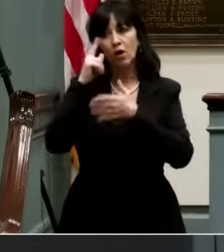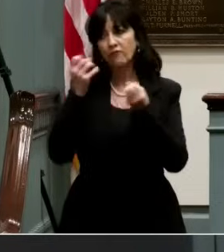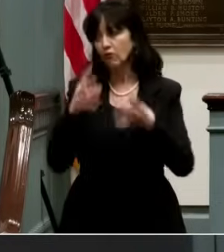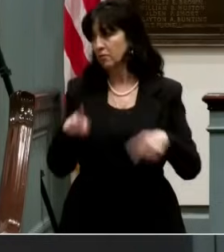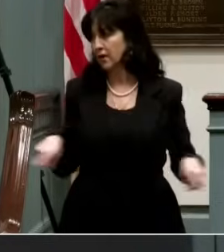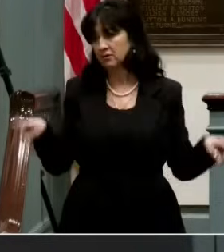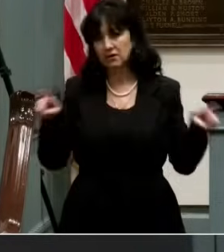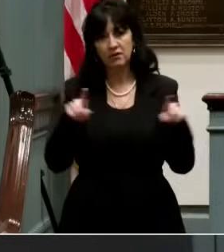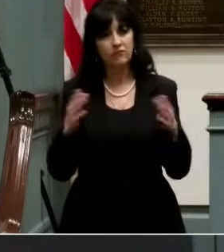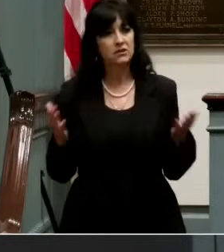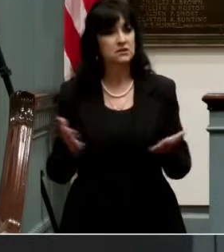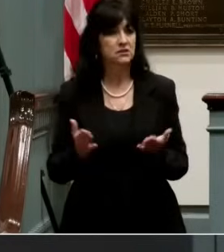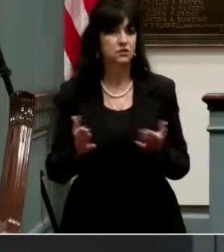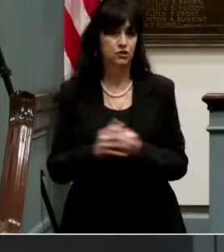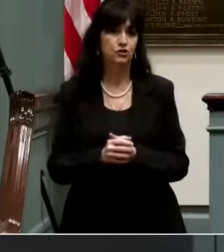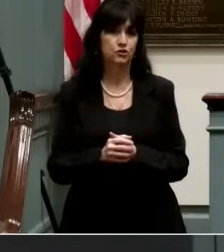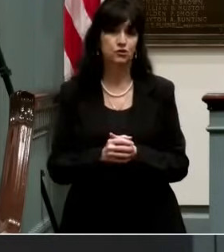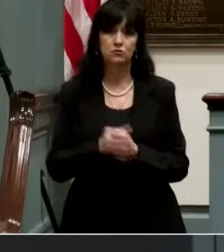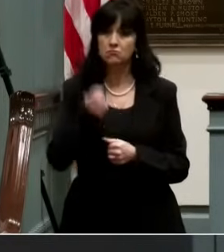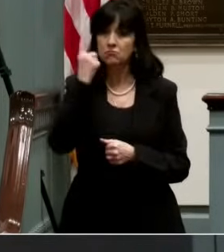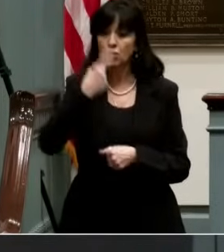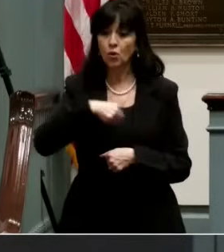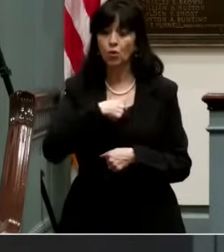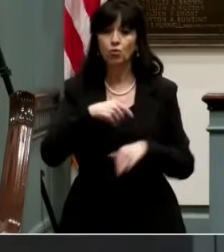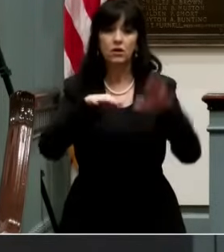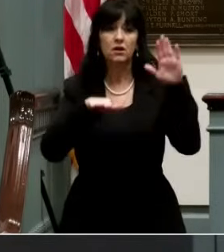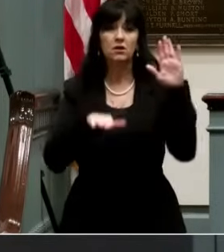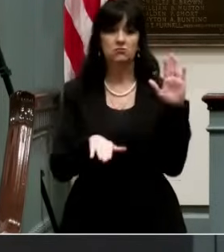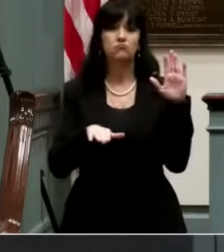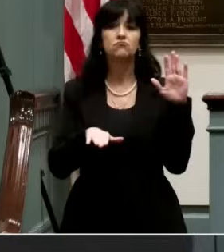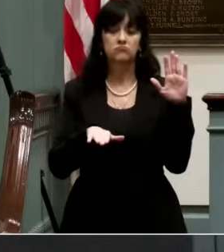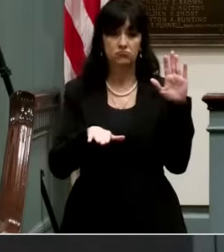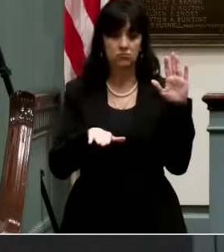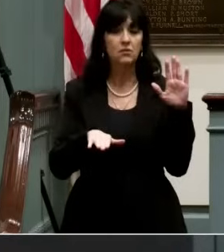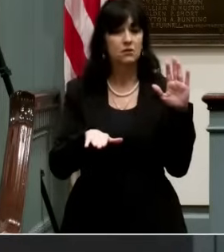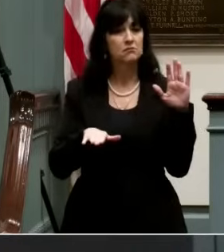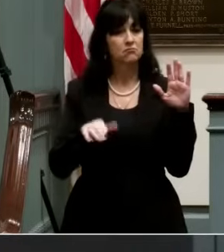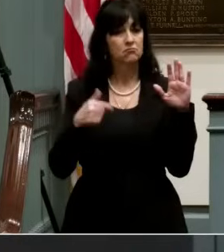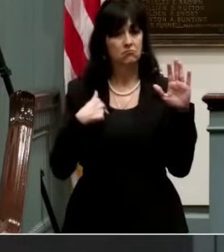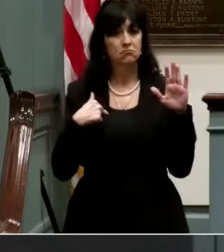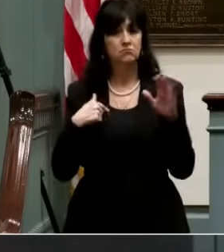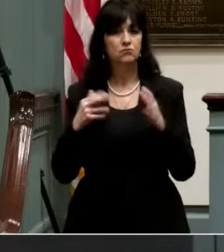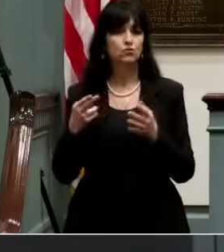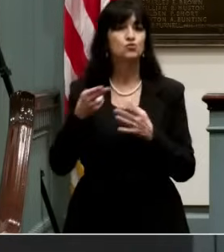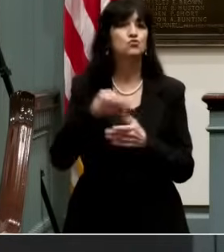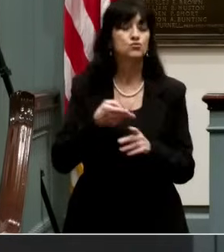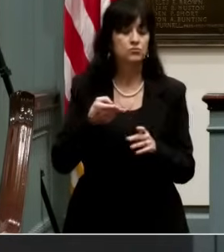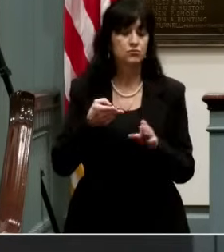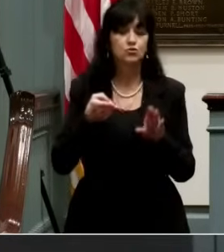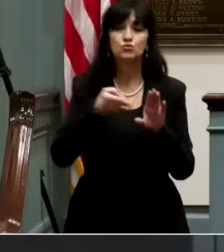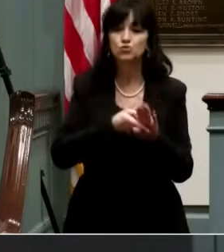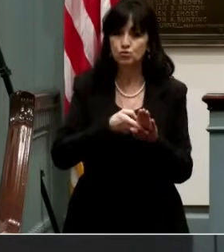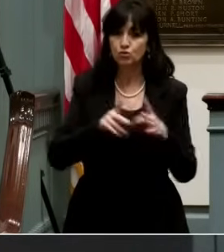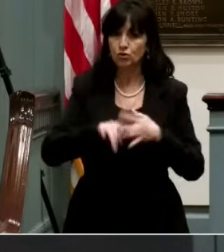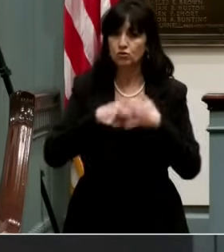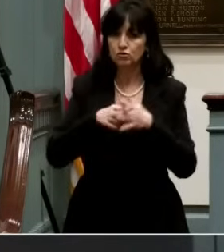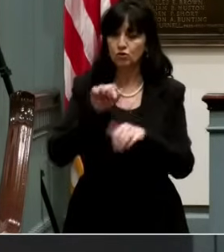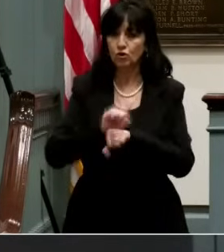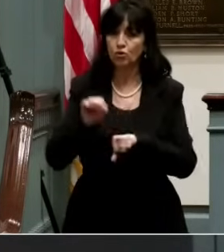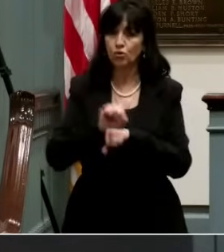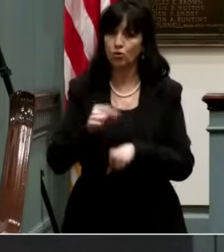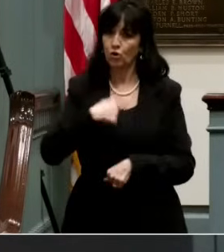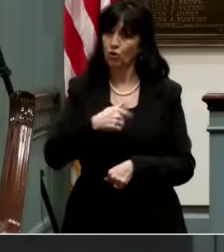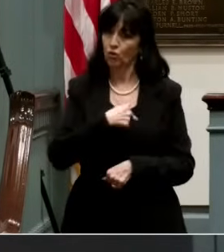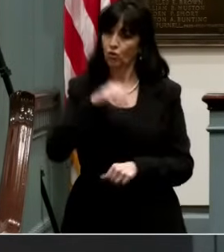of us. In the oath of office we all take as elected officials, we pledge to, and I quote, respect the right